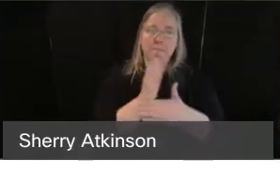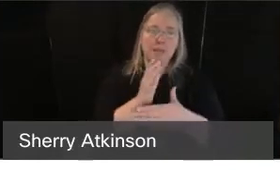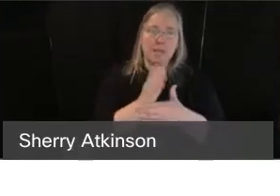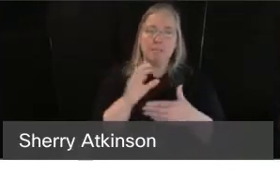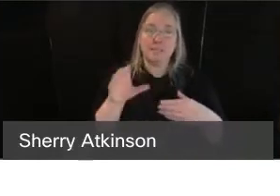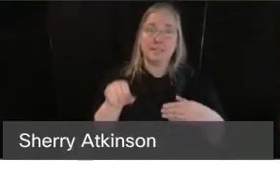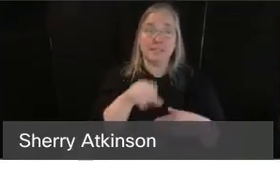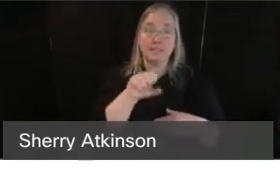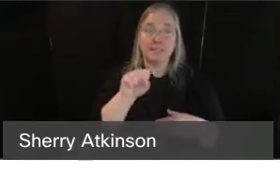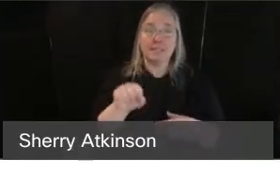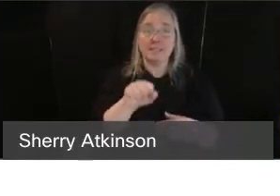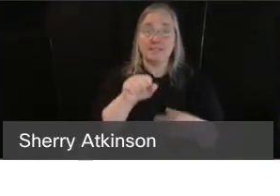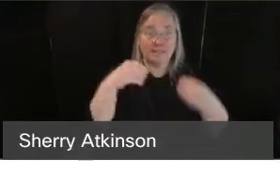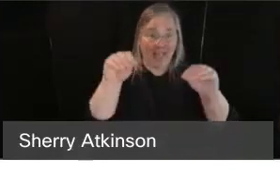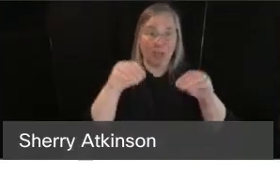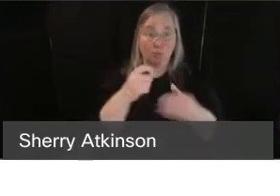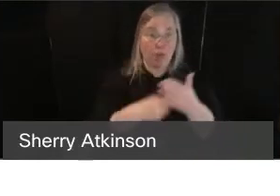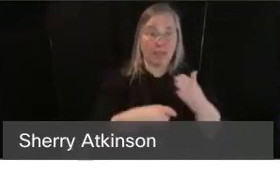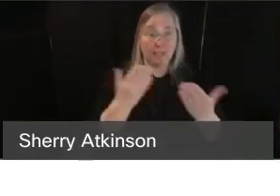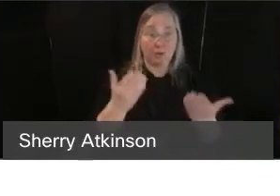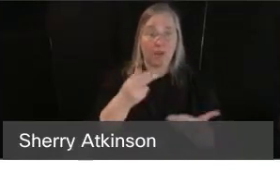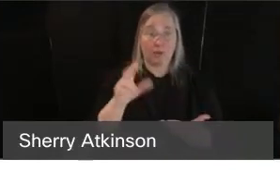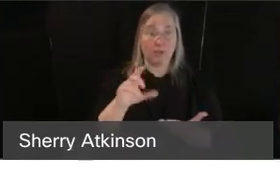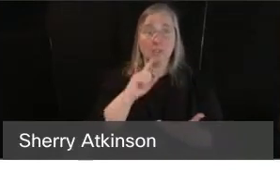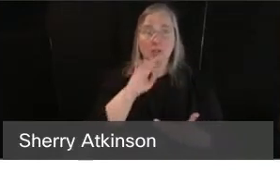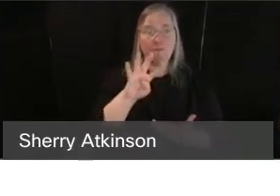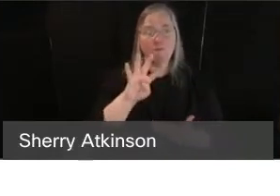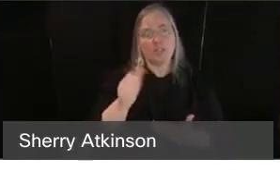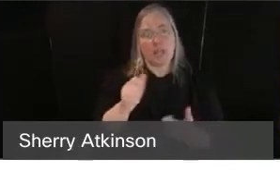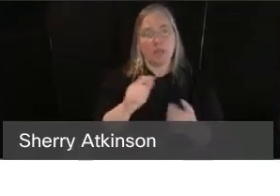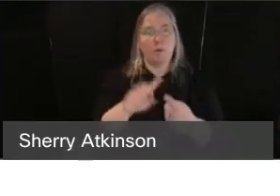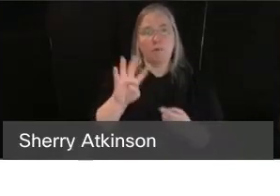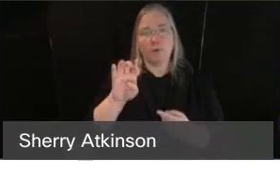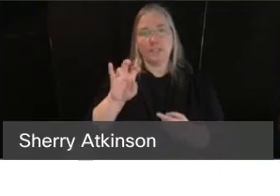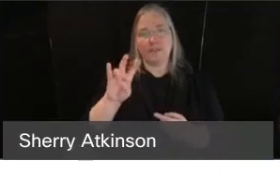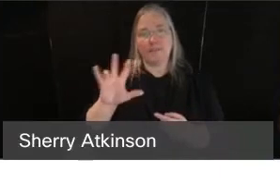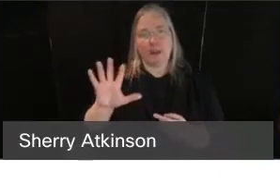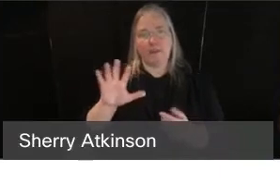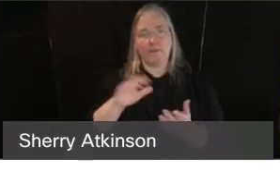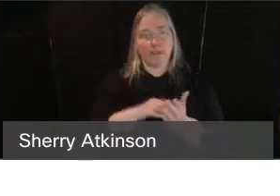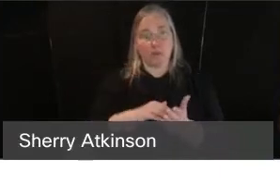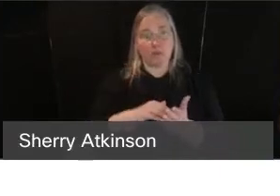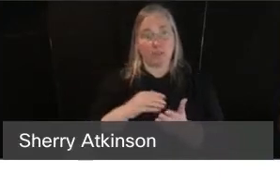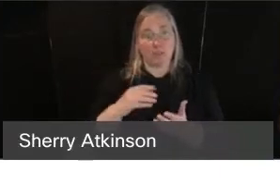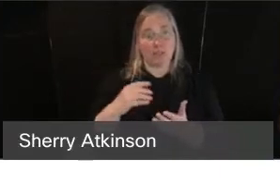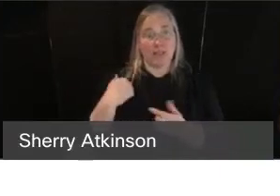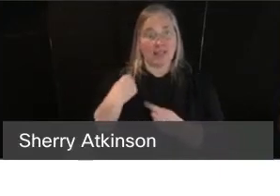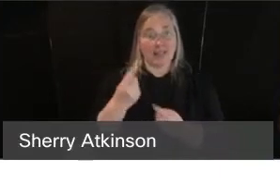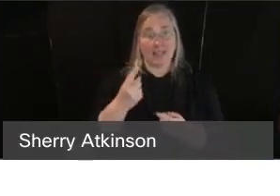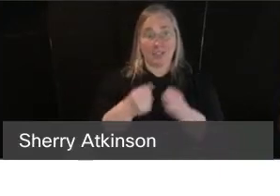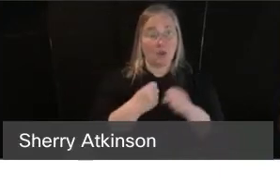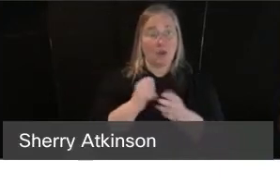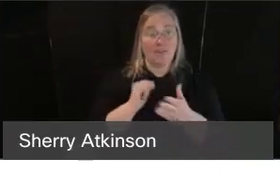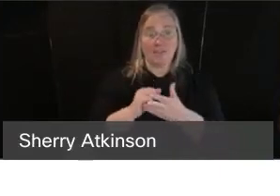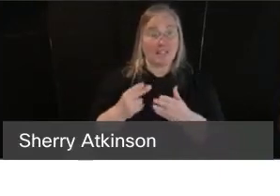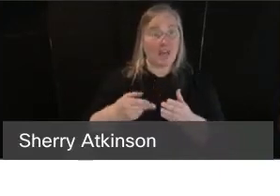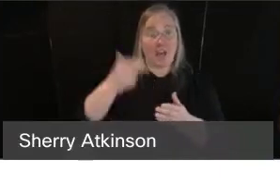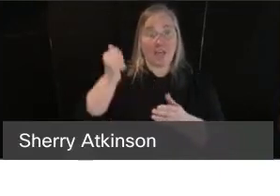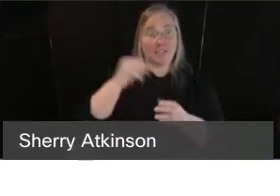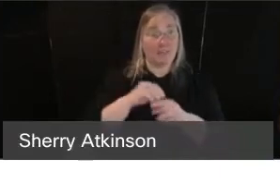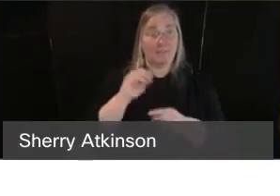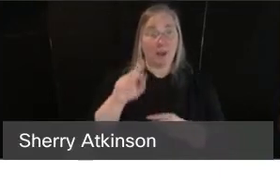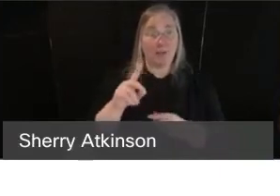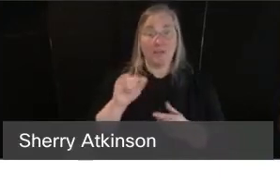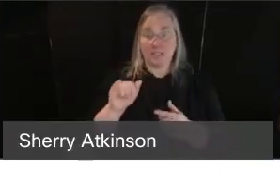in Howard County is now $410,000 to $475,000 in the last year. This is the highest in Maryland. So this chart